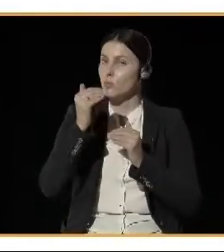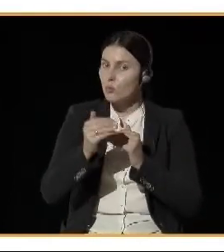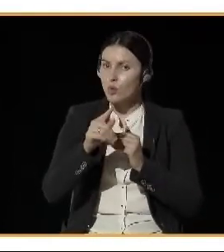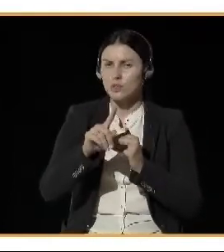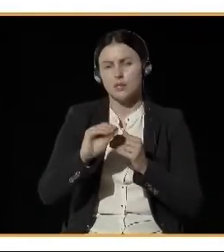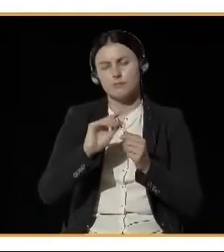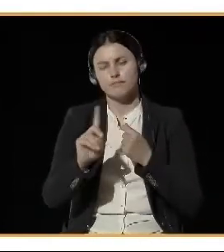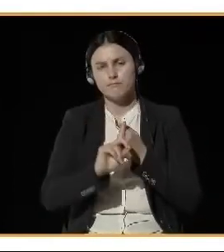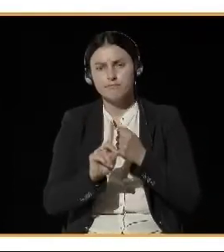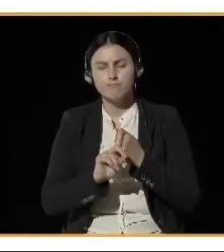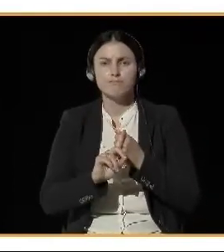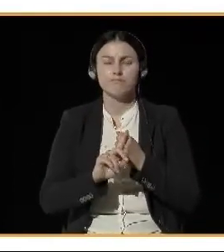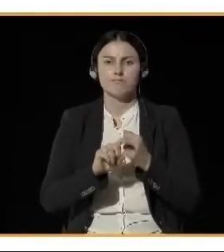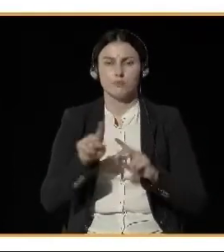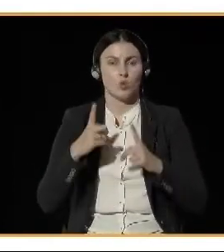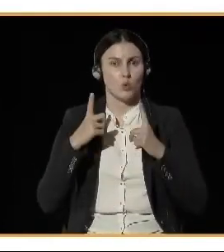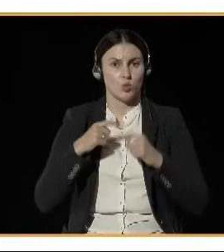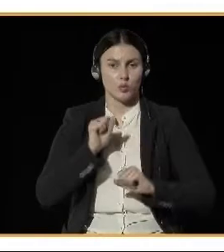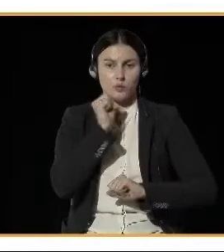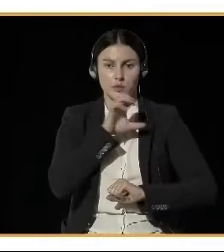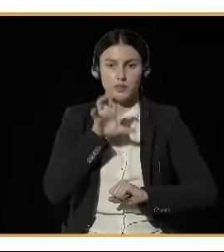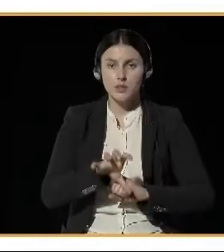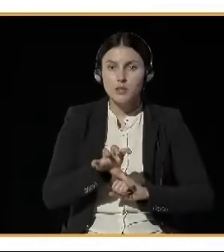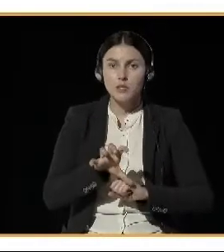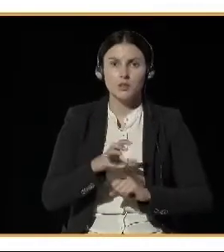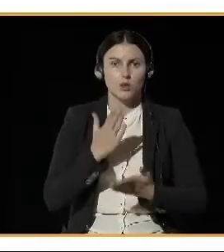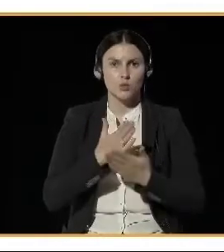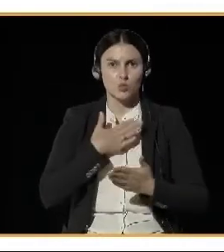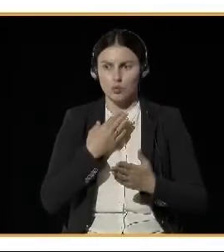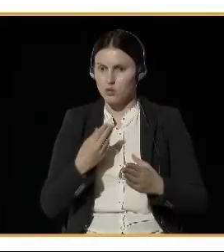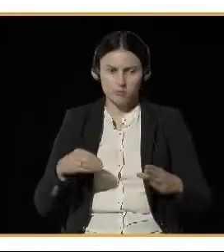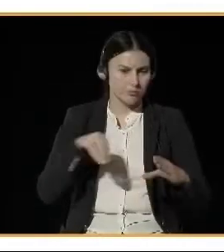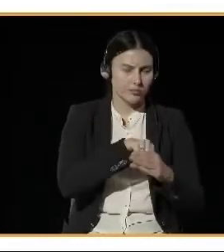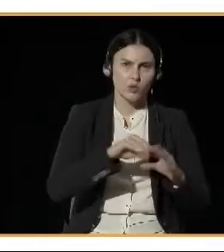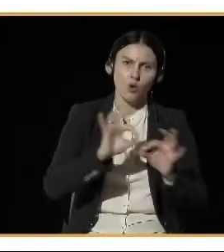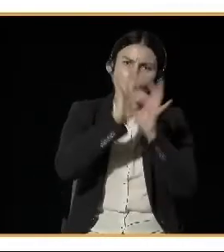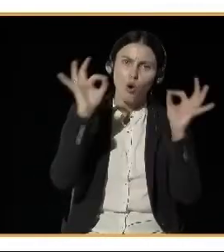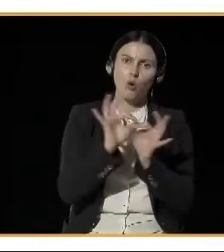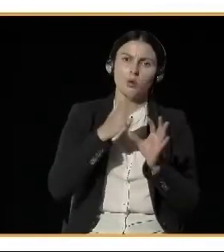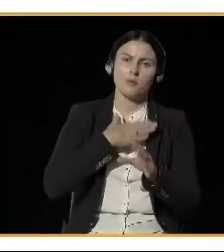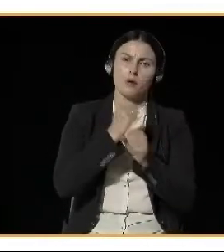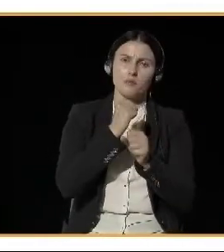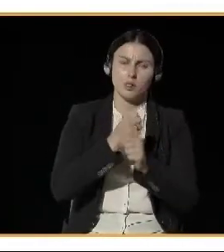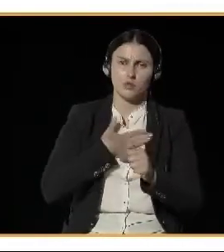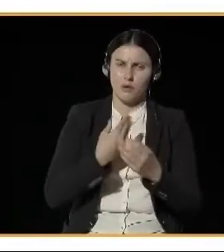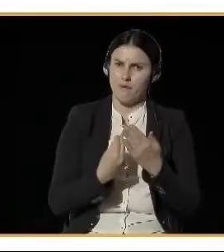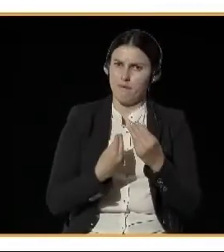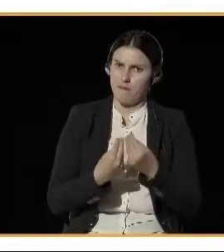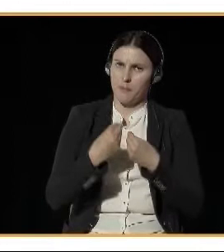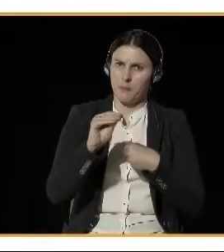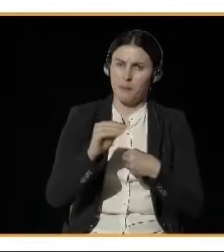workers in this total amount is increasing. So the labor force is smaller and